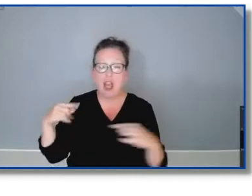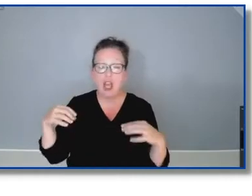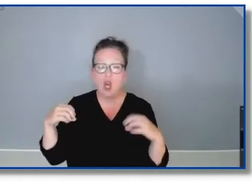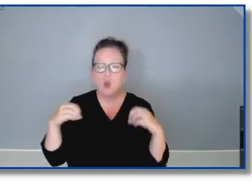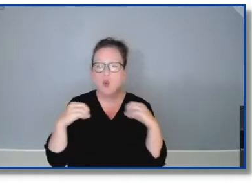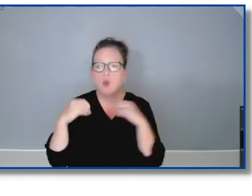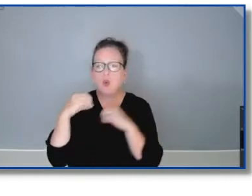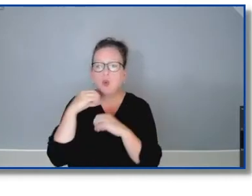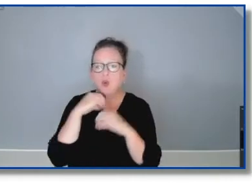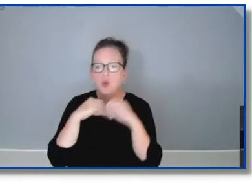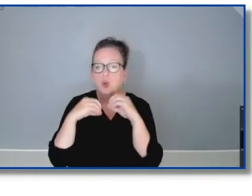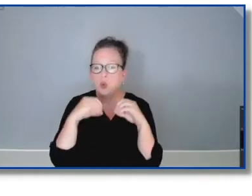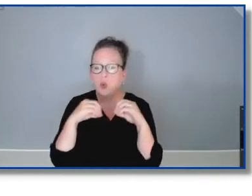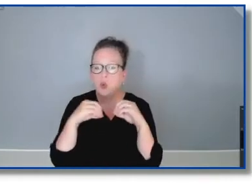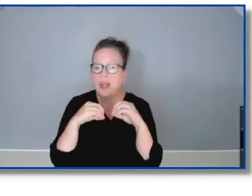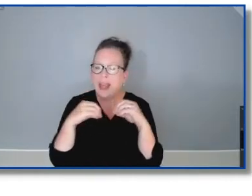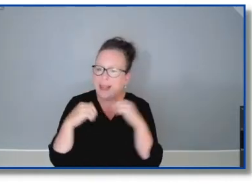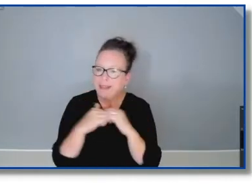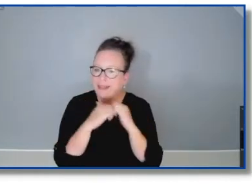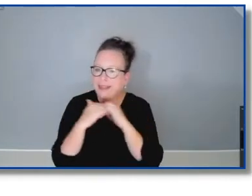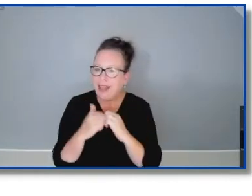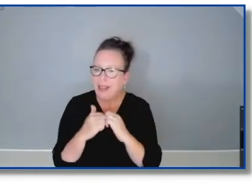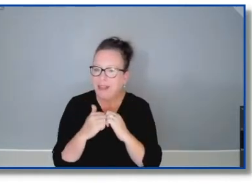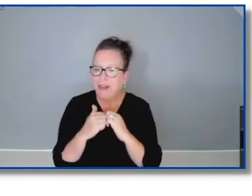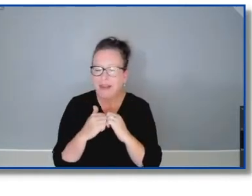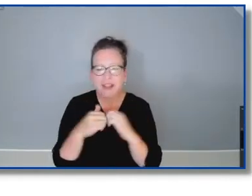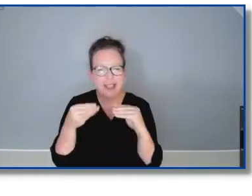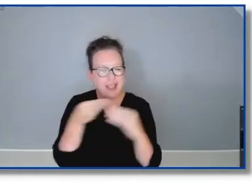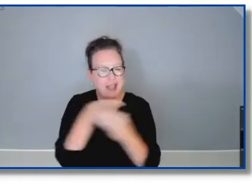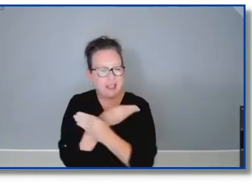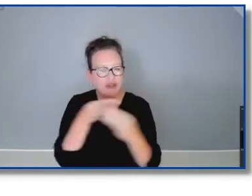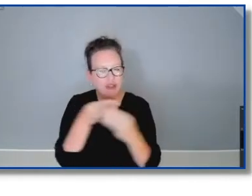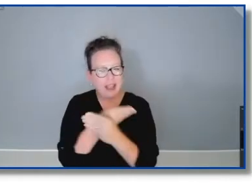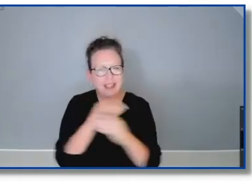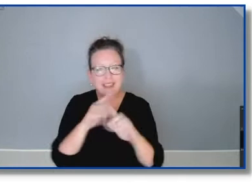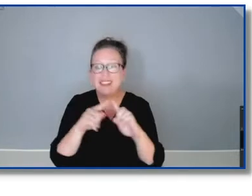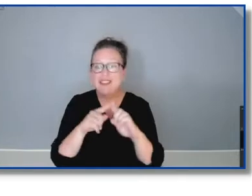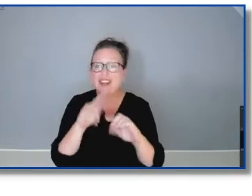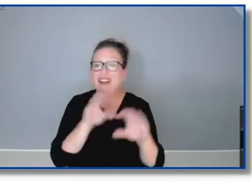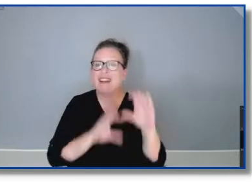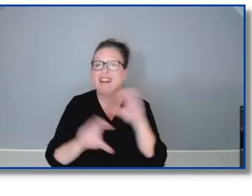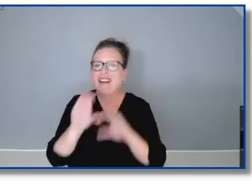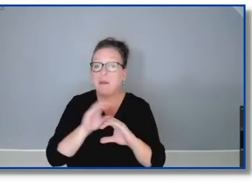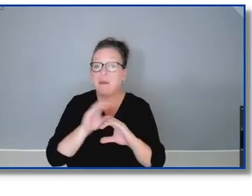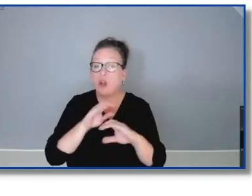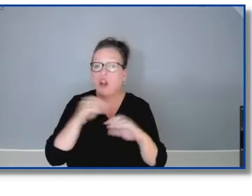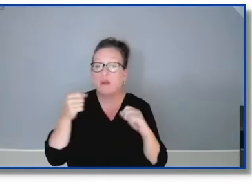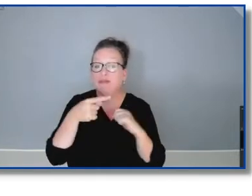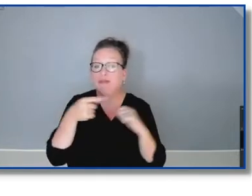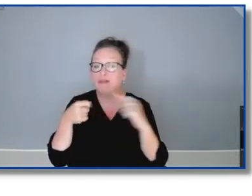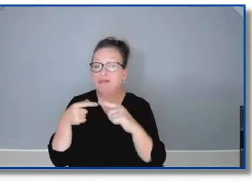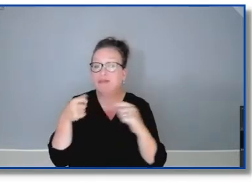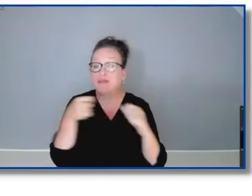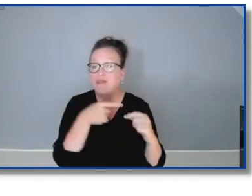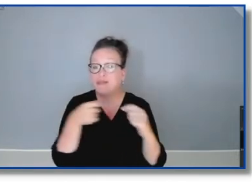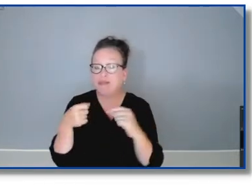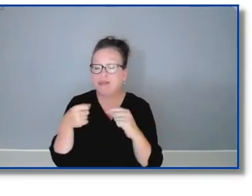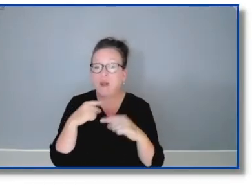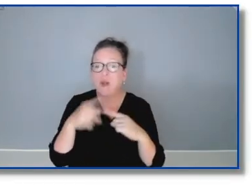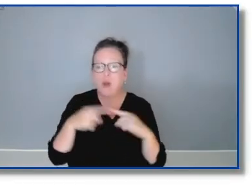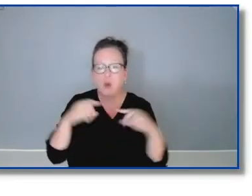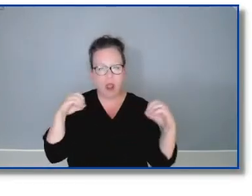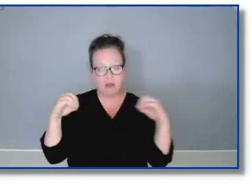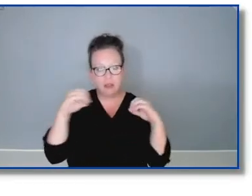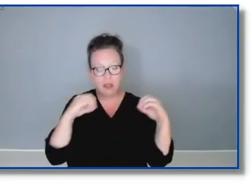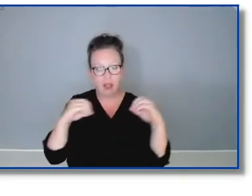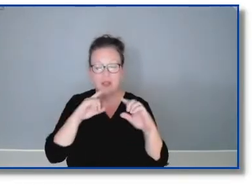collective decision-making through the exchange of chemical signals. And in response to lack